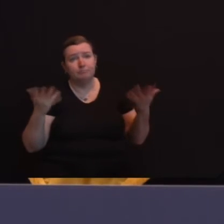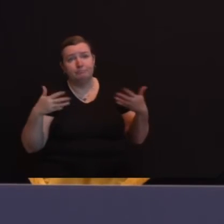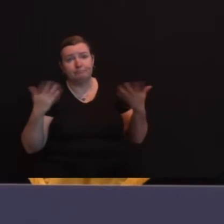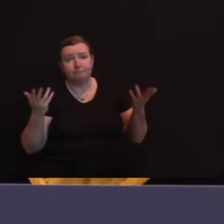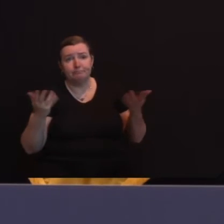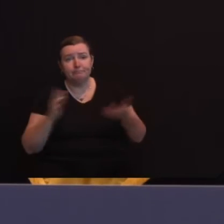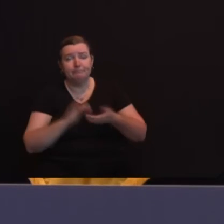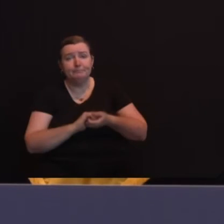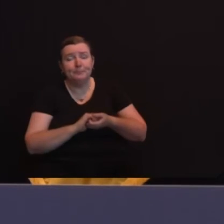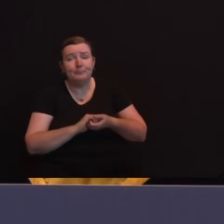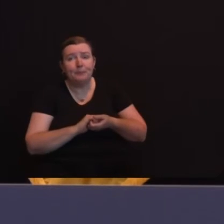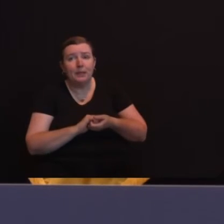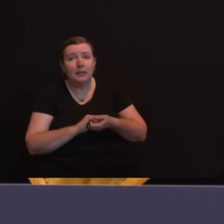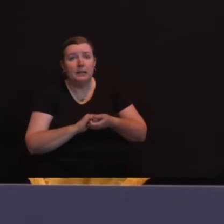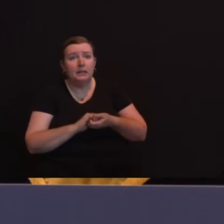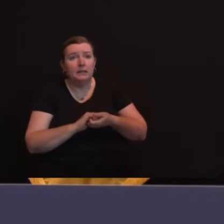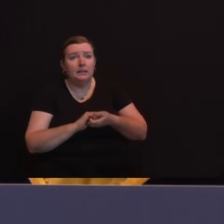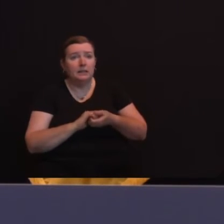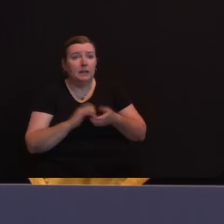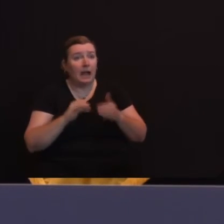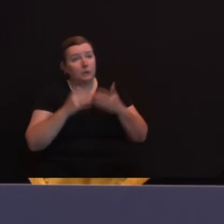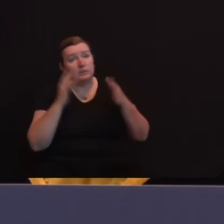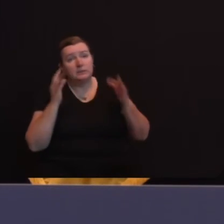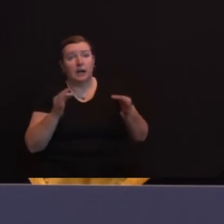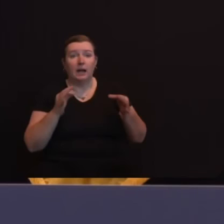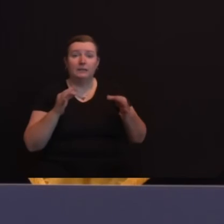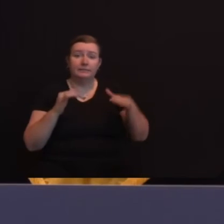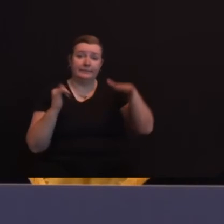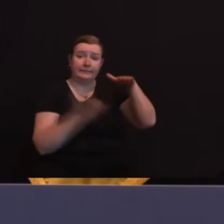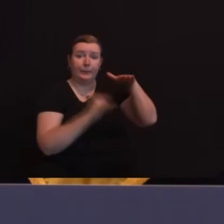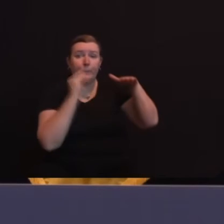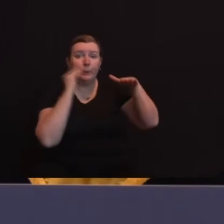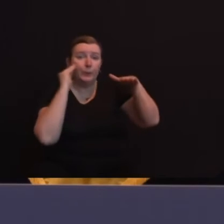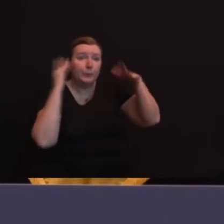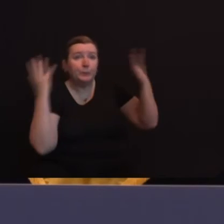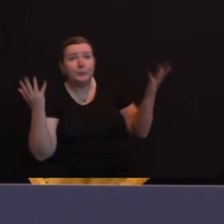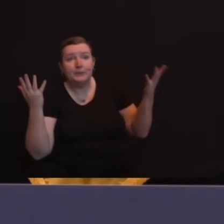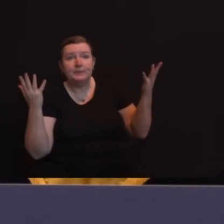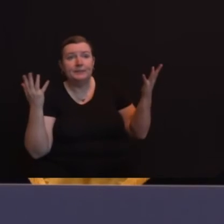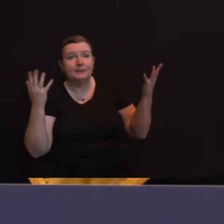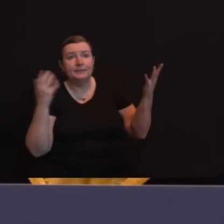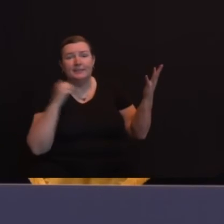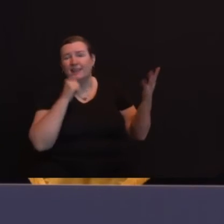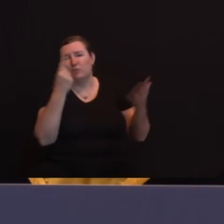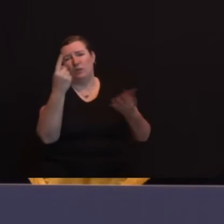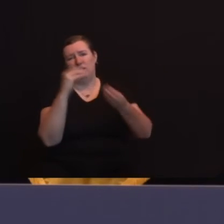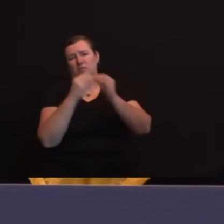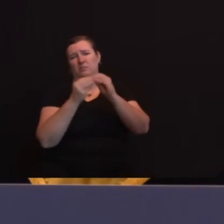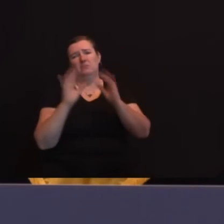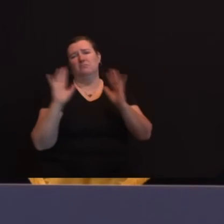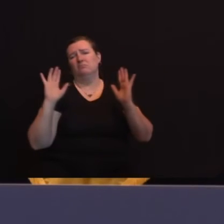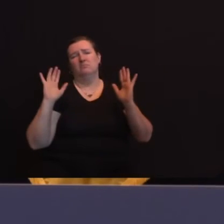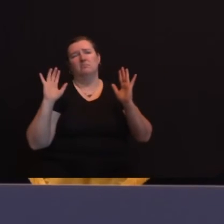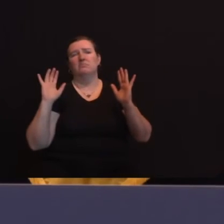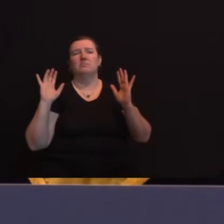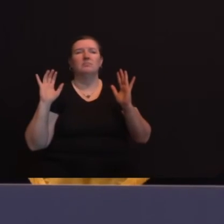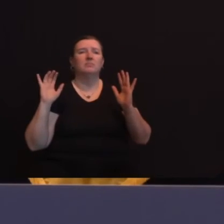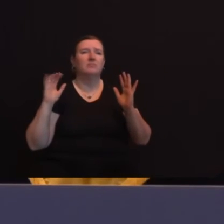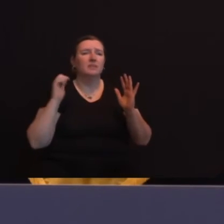nor did one number lead us to take the actions today. Again, where we're seeing transmissions, we're trying to figure out what combination